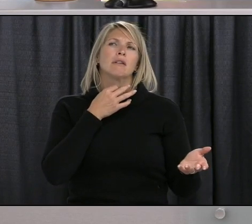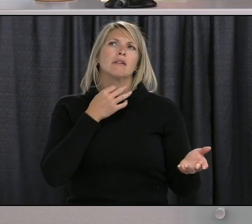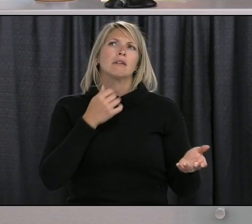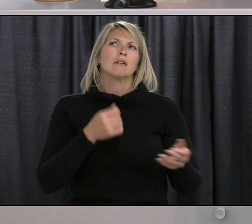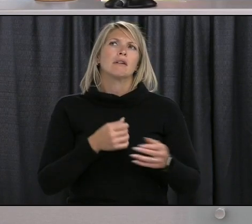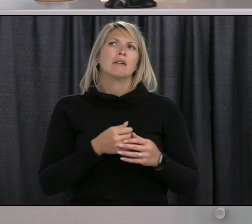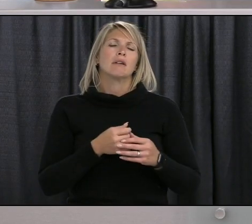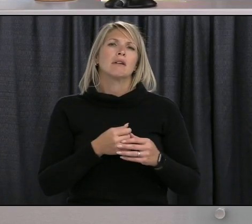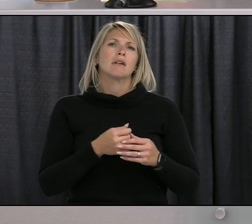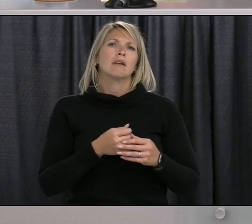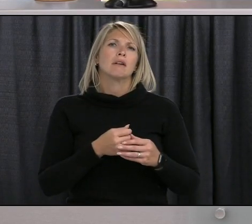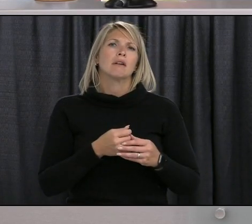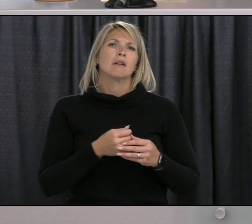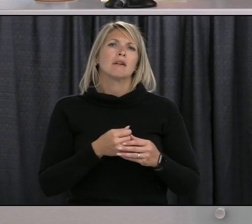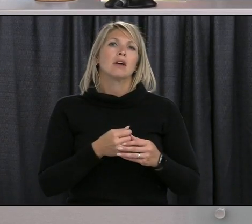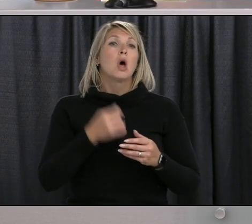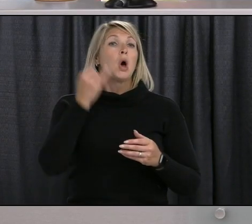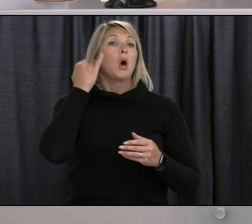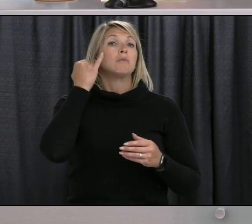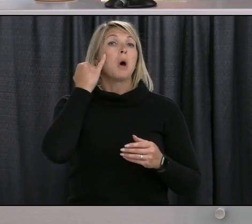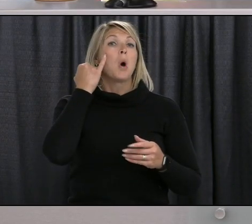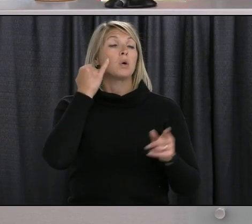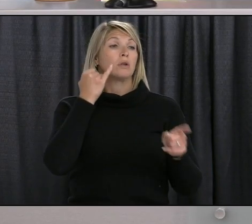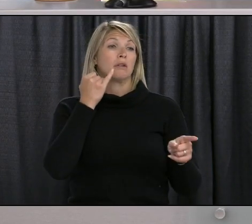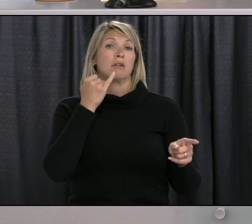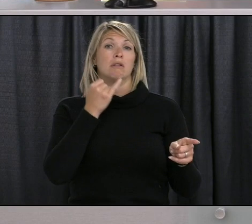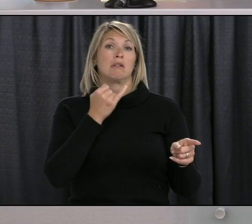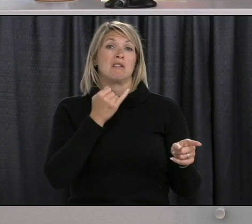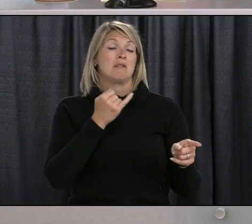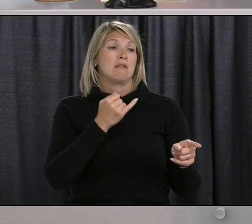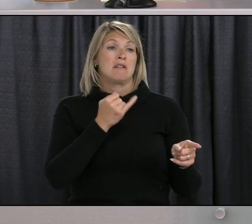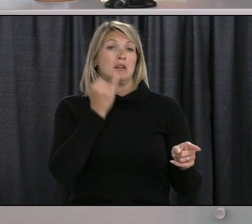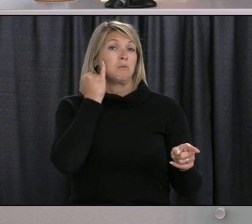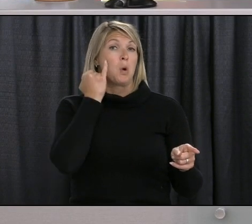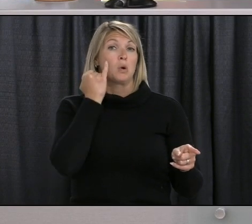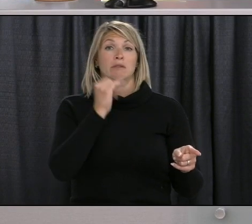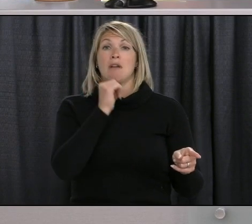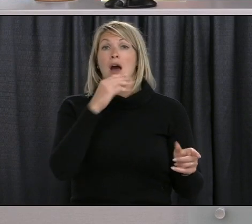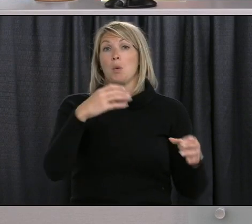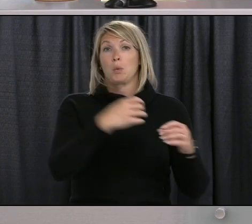if, for example, an appeal ruled against the ban?